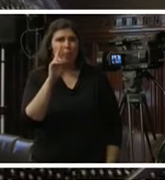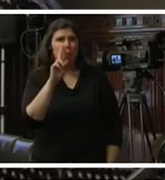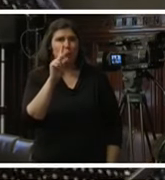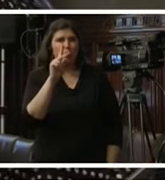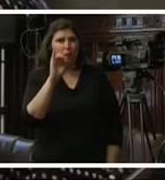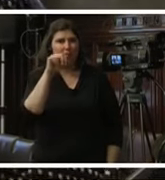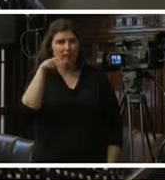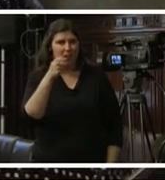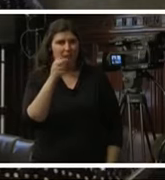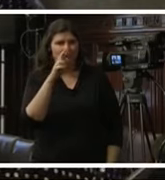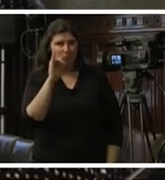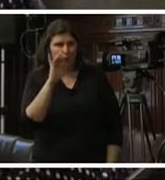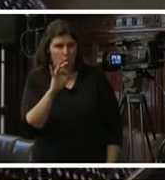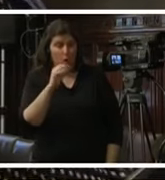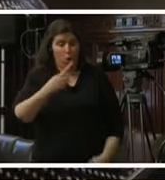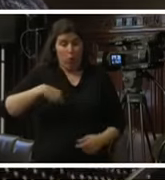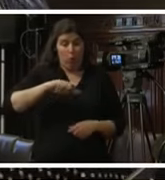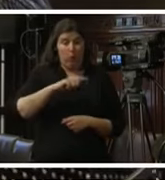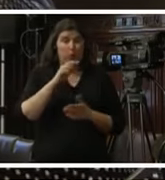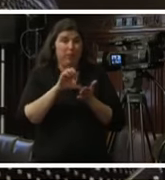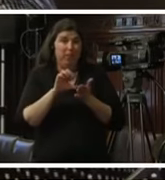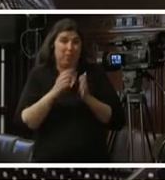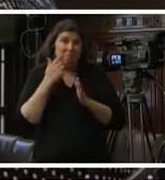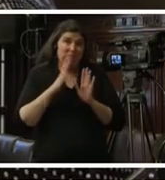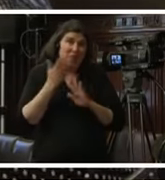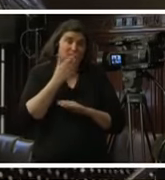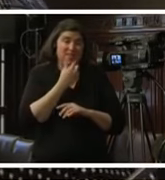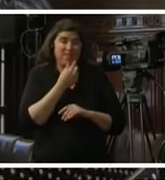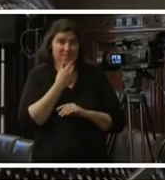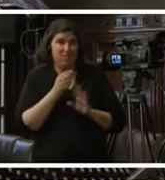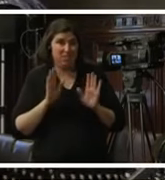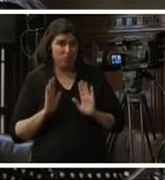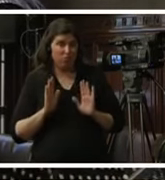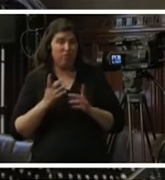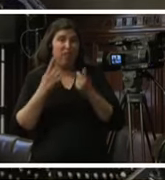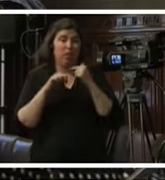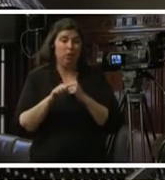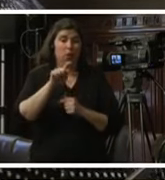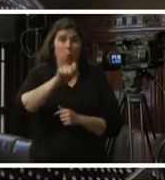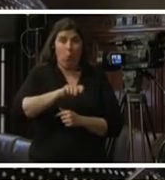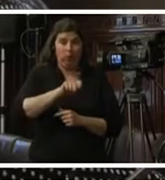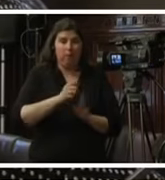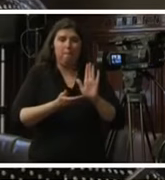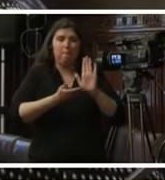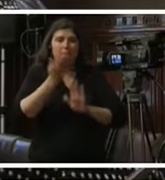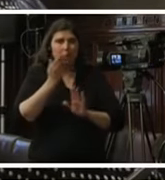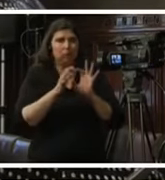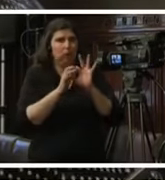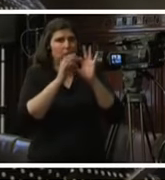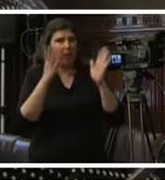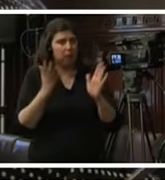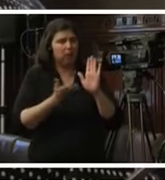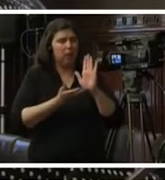that judges have more independence and security of tenure because no